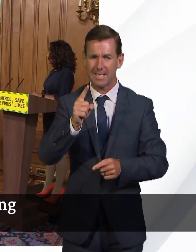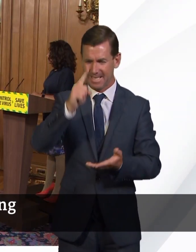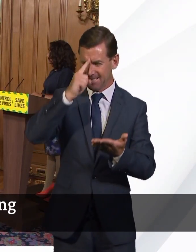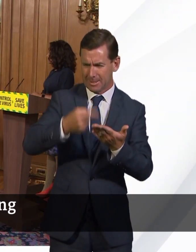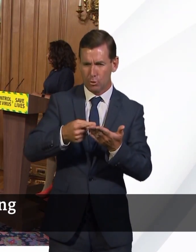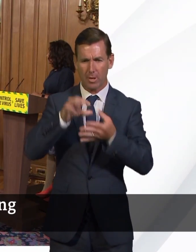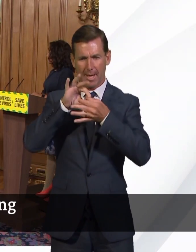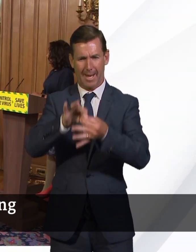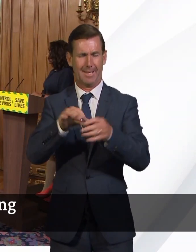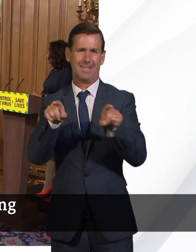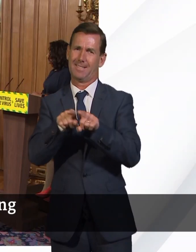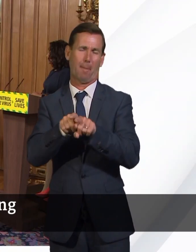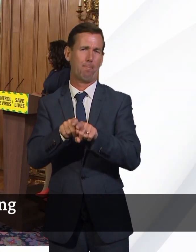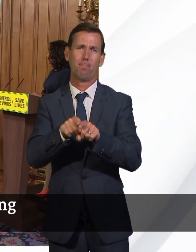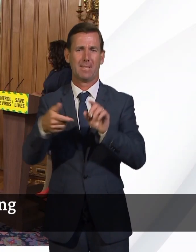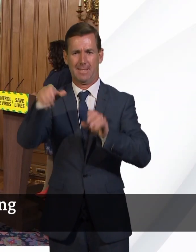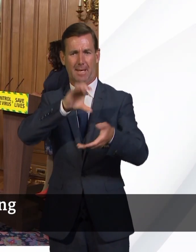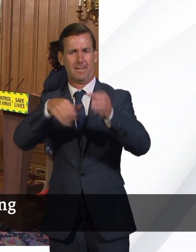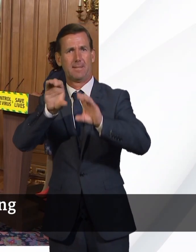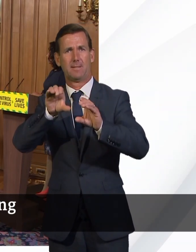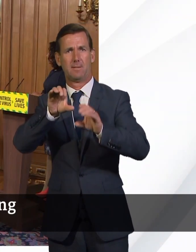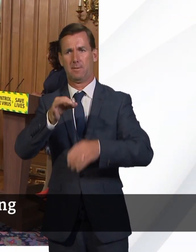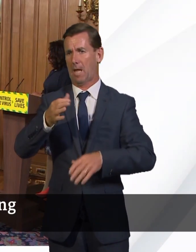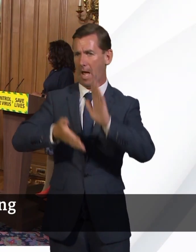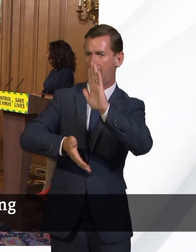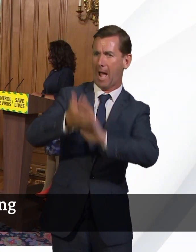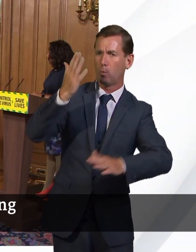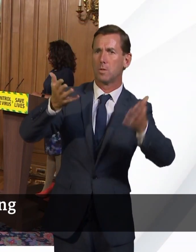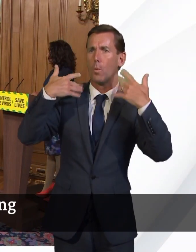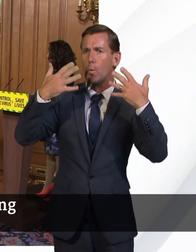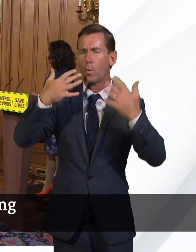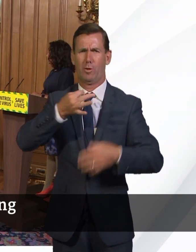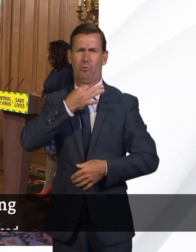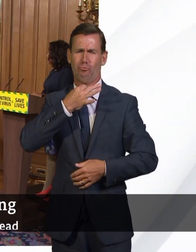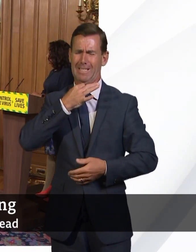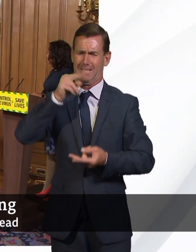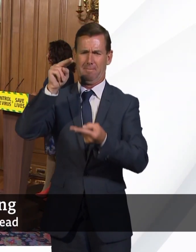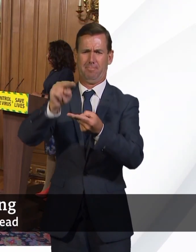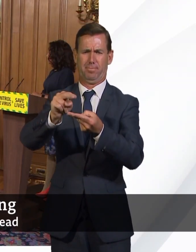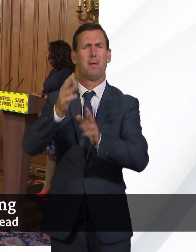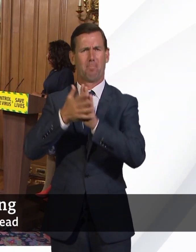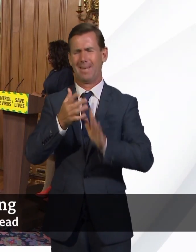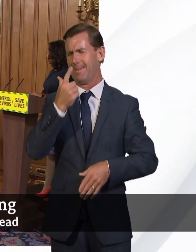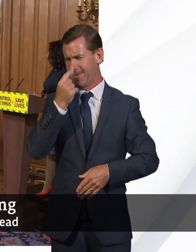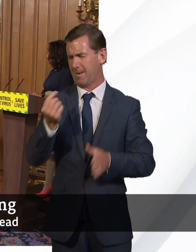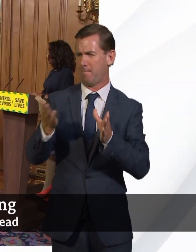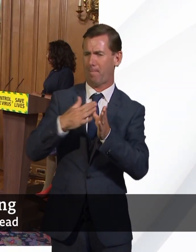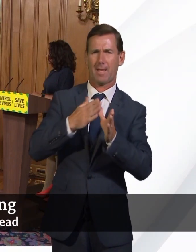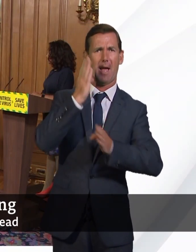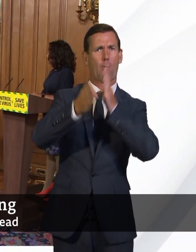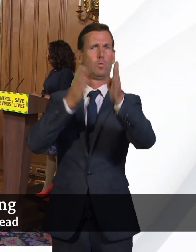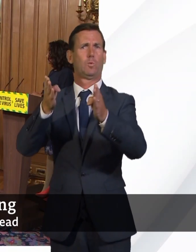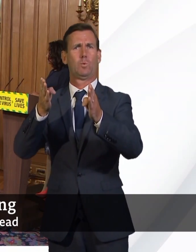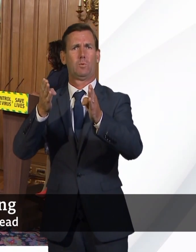the risk of being outside is minimal in managing that potential change in R value, for example.